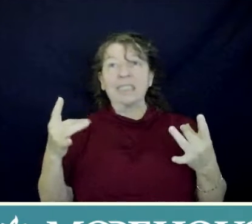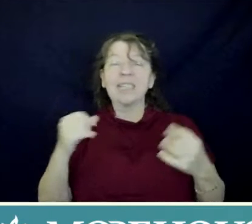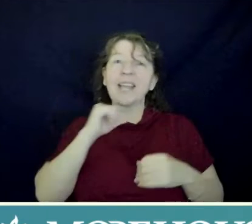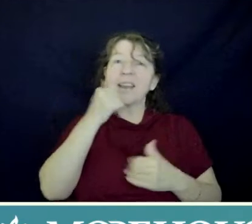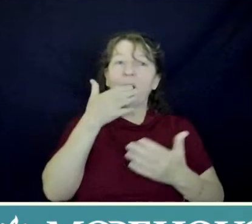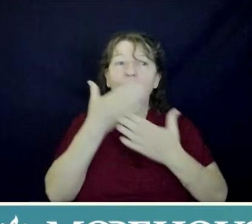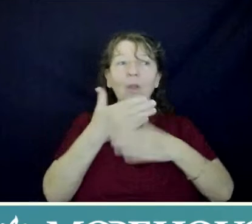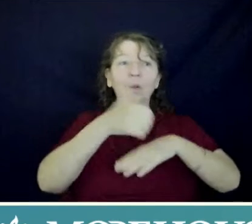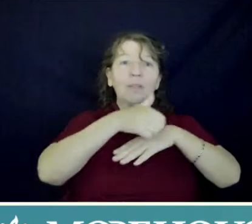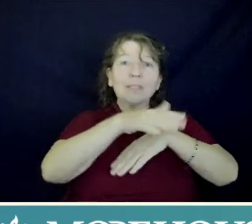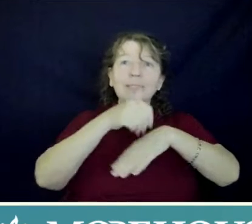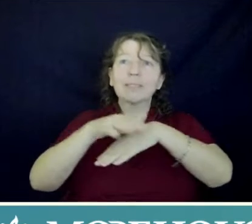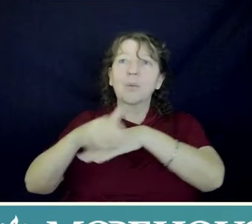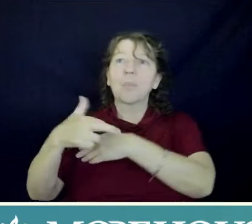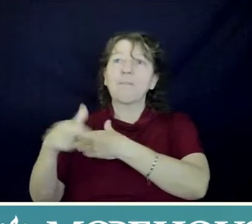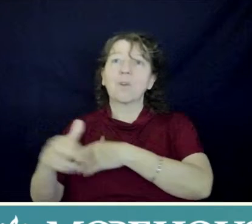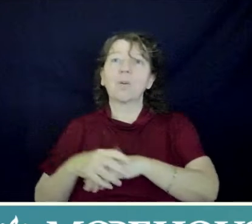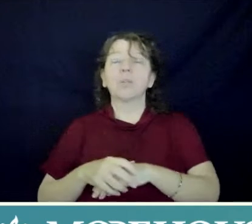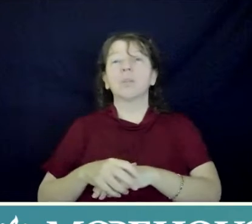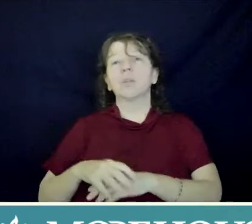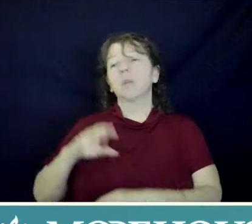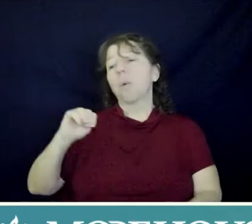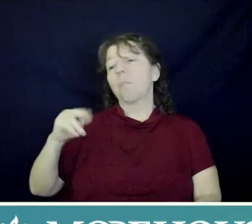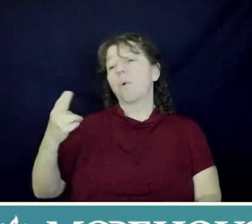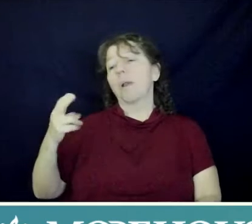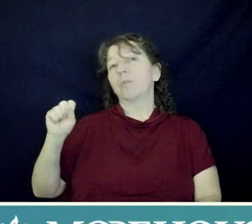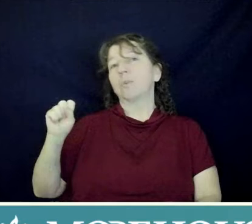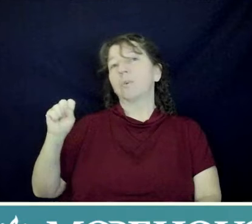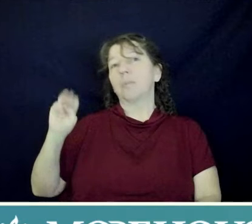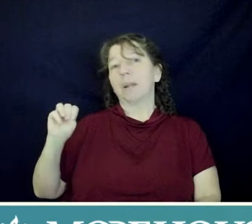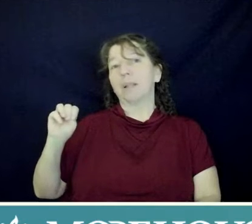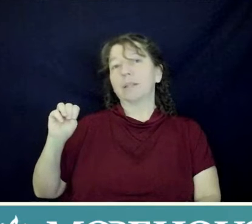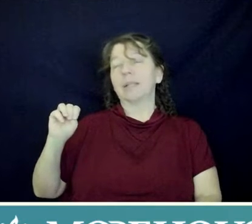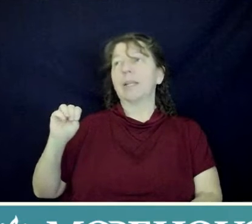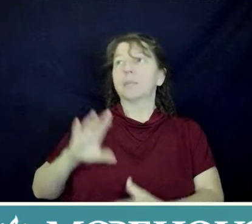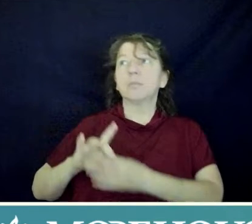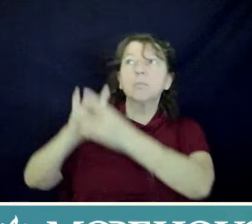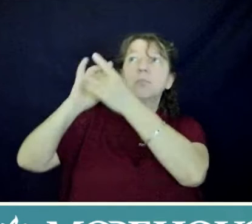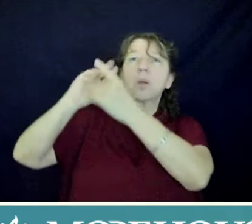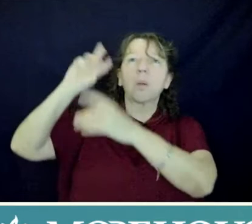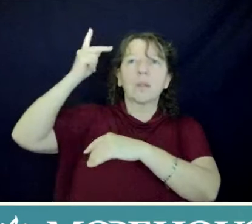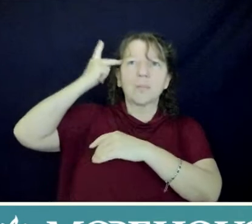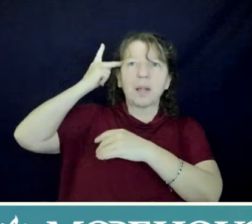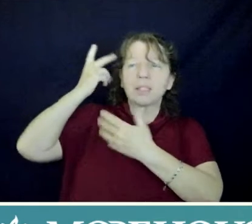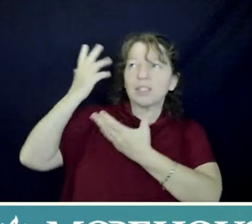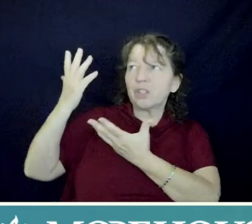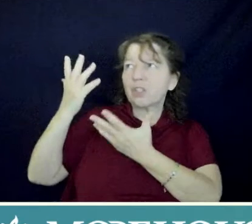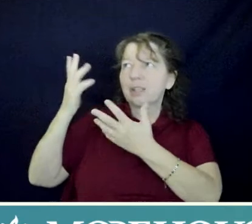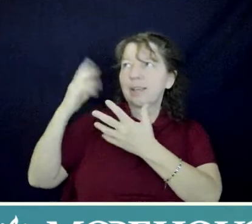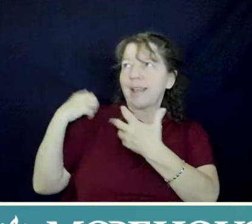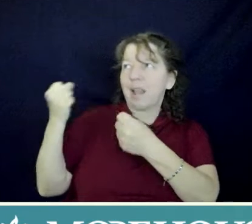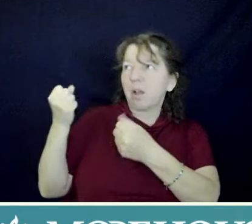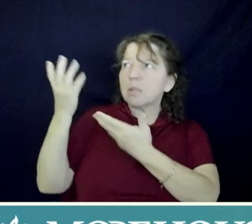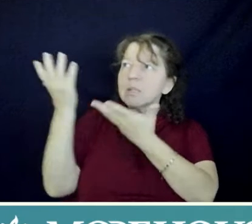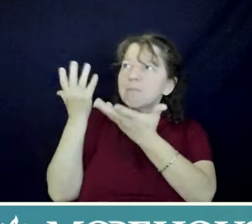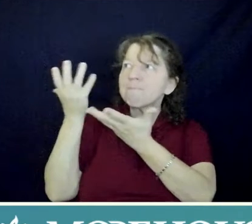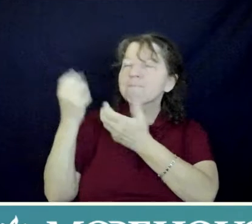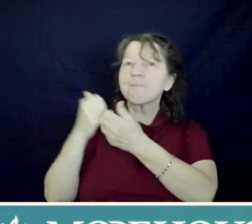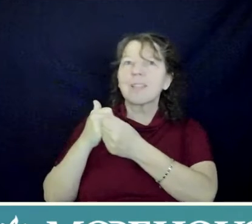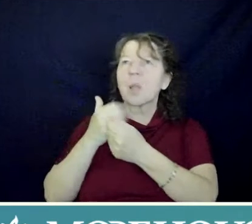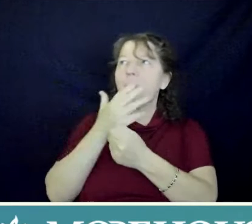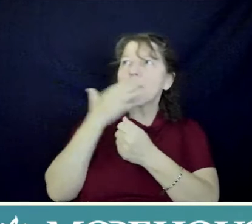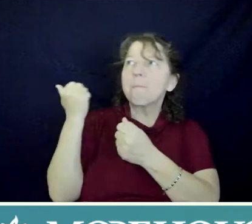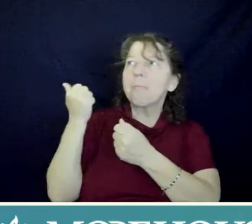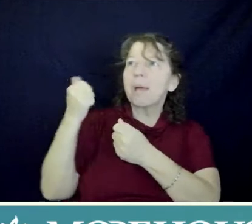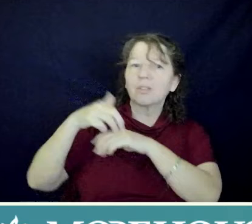Morehouse School of Medicine has been working with the Ministry of Health within the capital city of Lusaka to improve on how we can refer clients